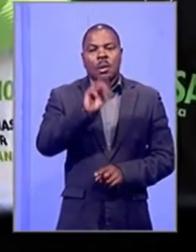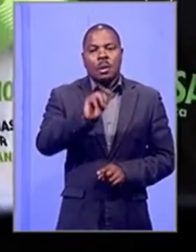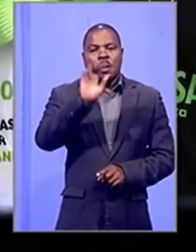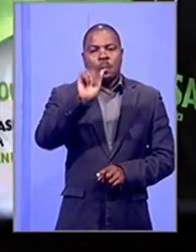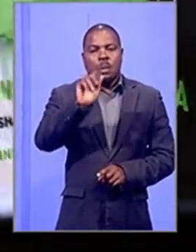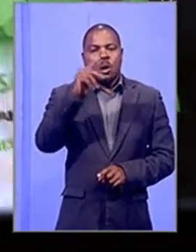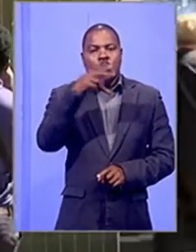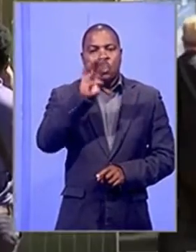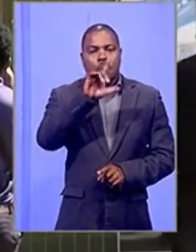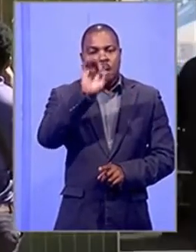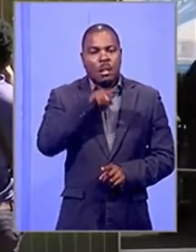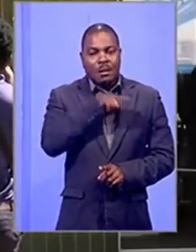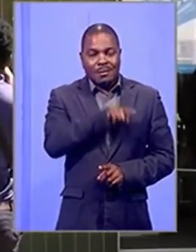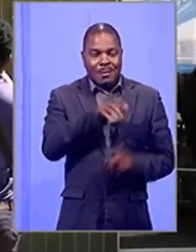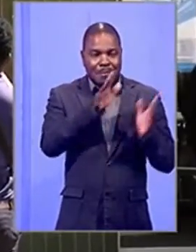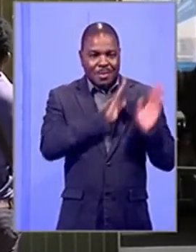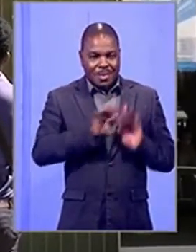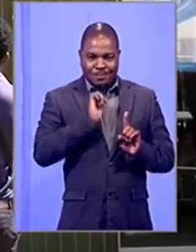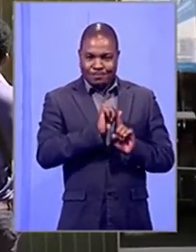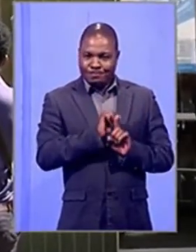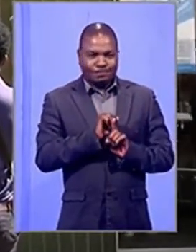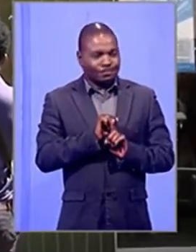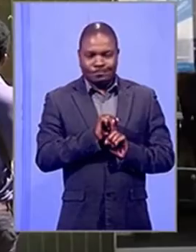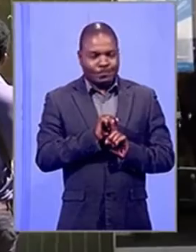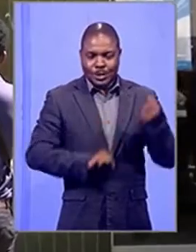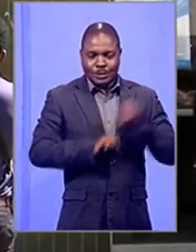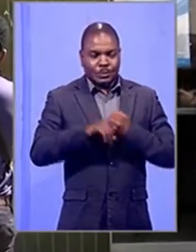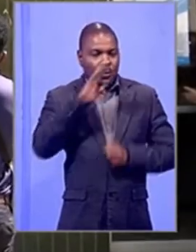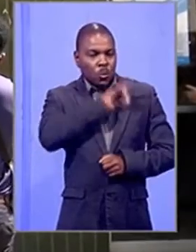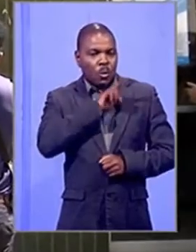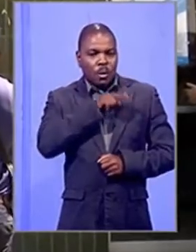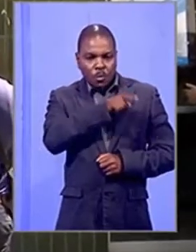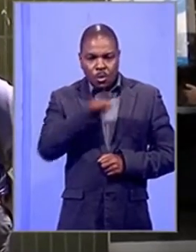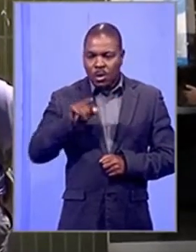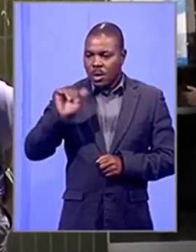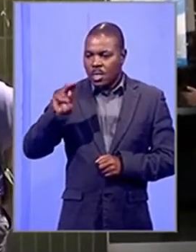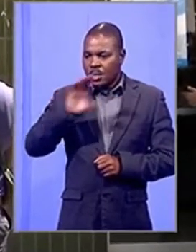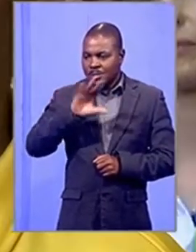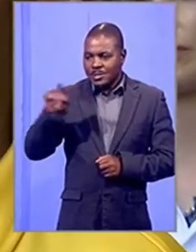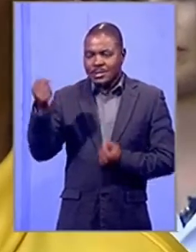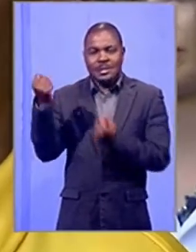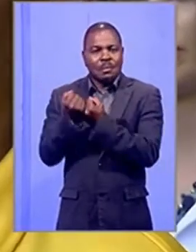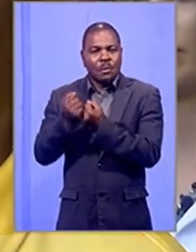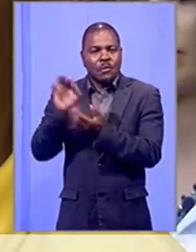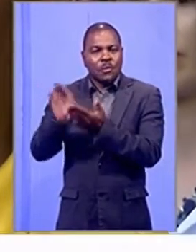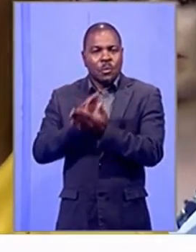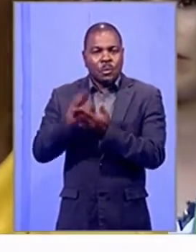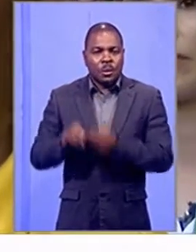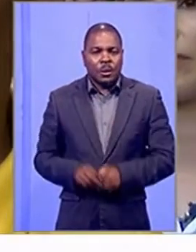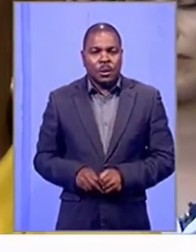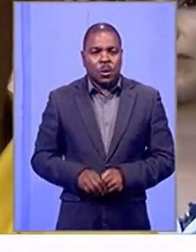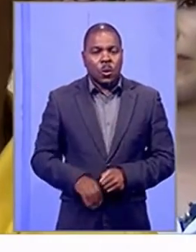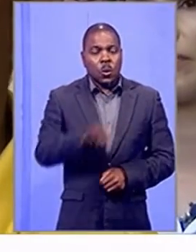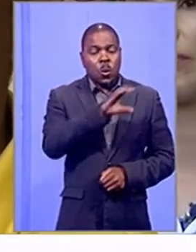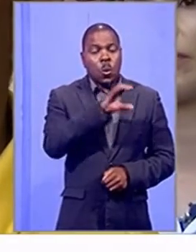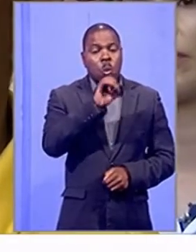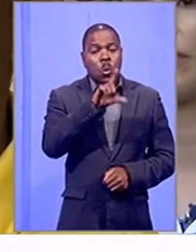go seo a se dirilego ka labone ka go kgetha le mokgatlho wa ANC. What Colin Makhubelwa have